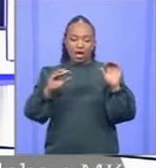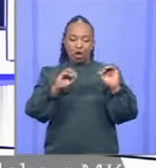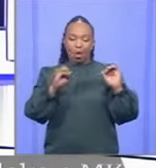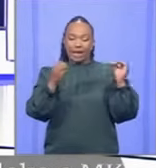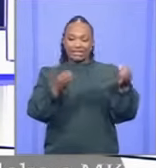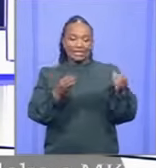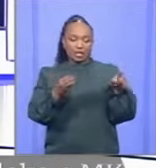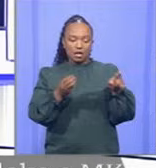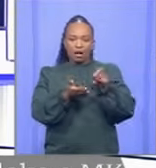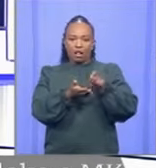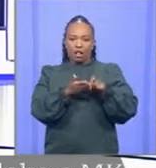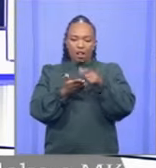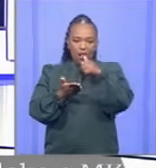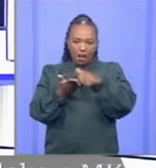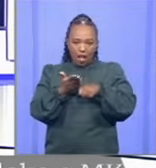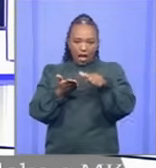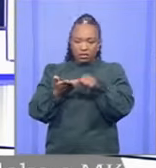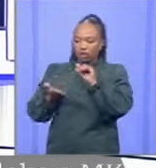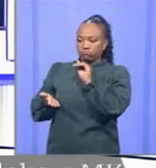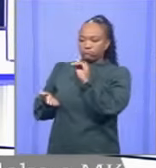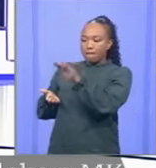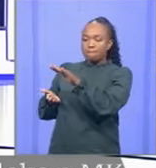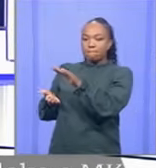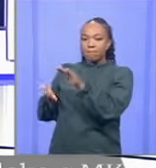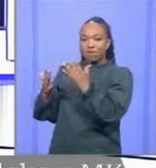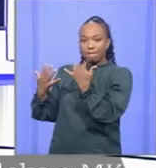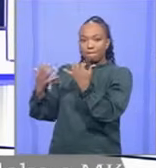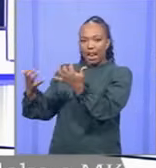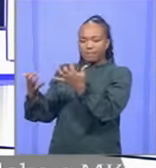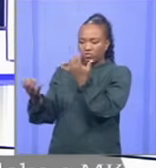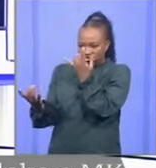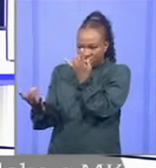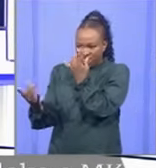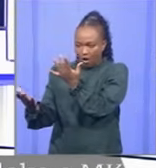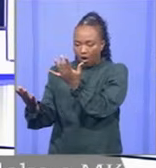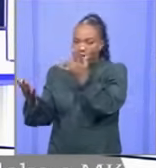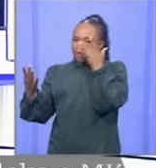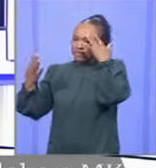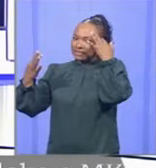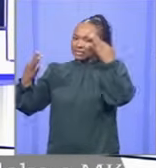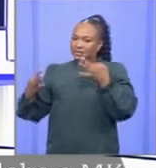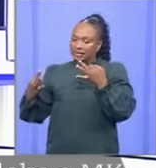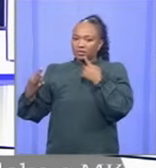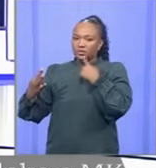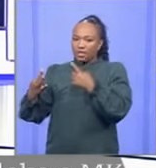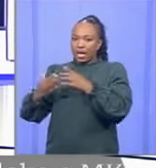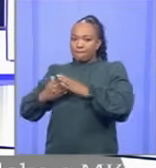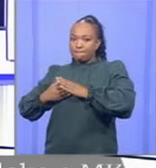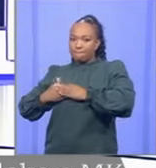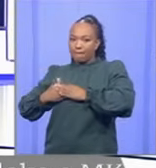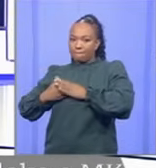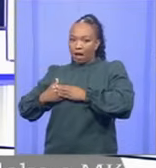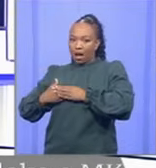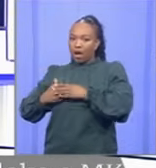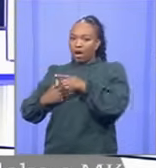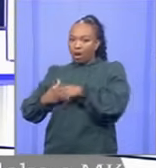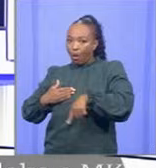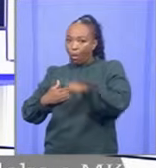wa parlamente Thogo Titiza lengwalo go mo tsebiša ka sephetho sa bona sa go tloša maloko a bona a